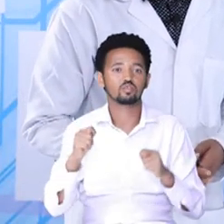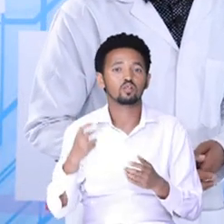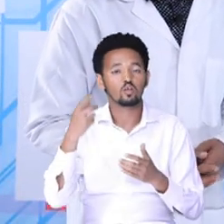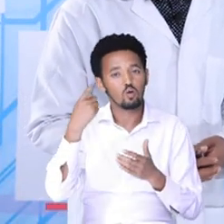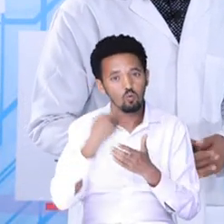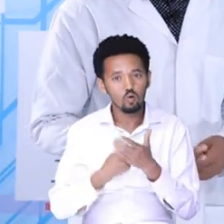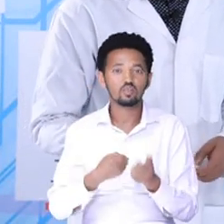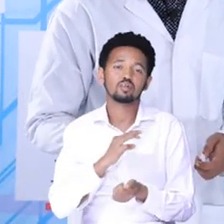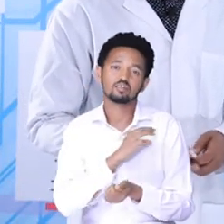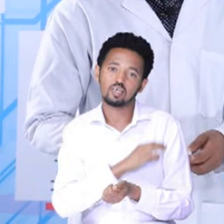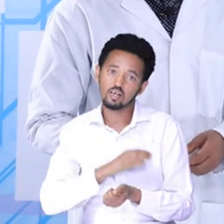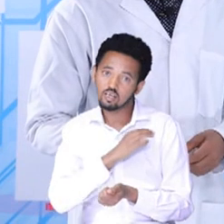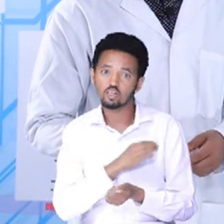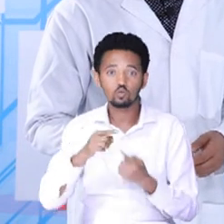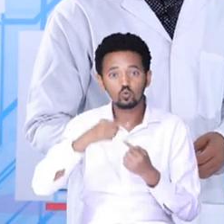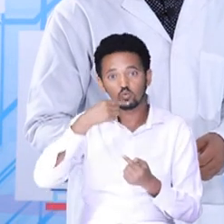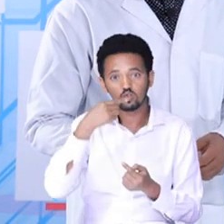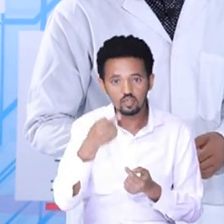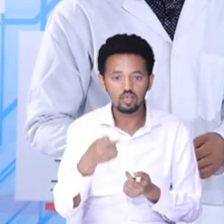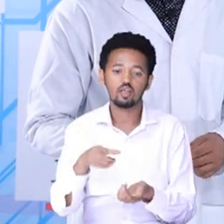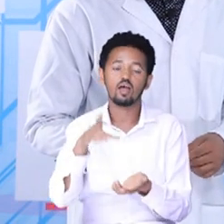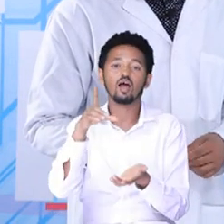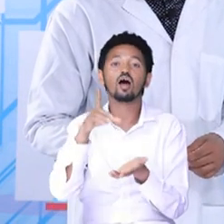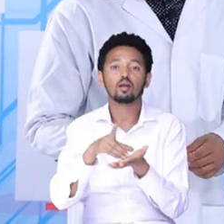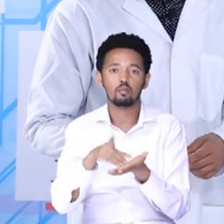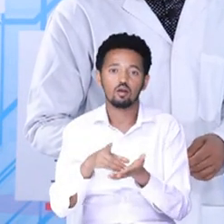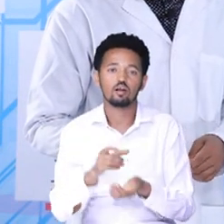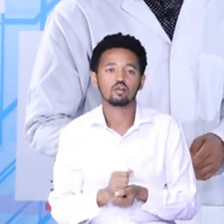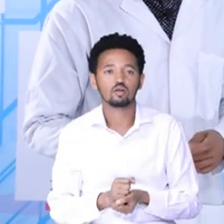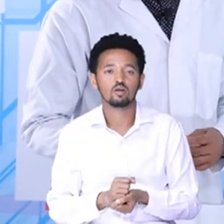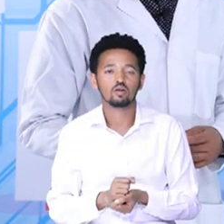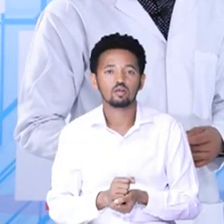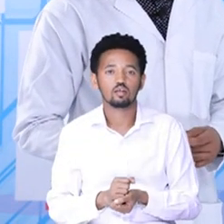What are the criteria to say urban?